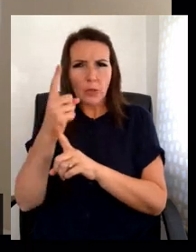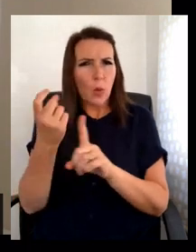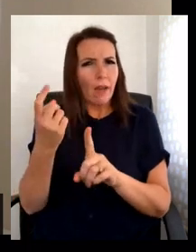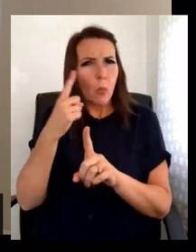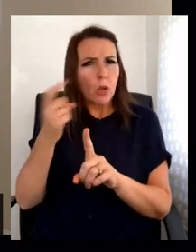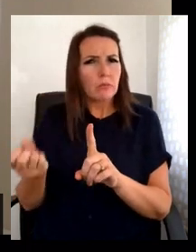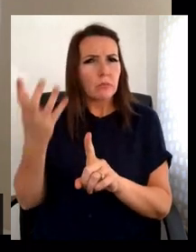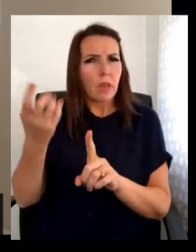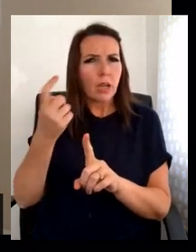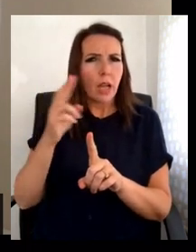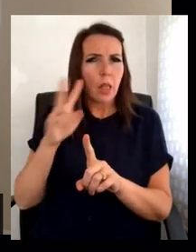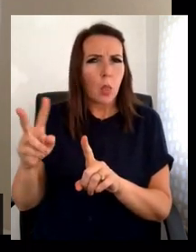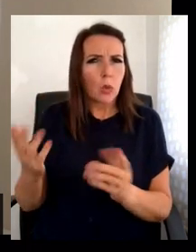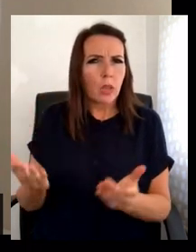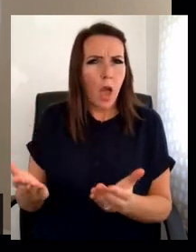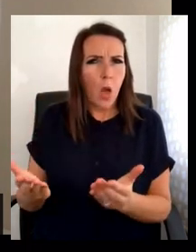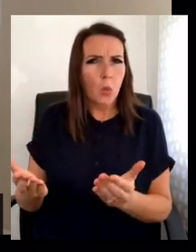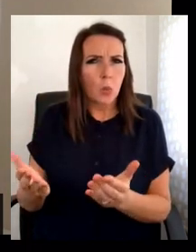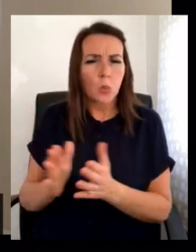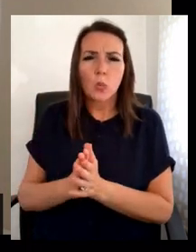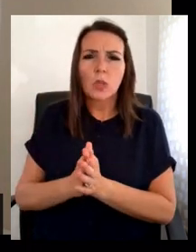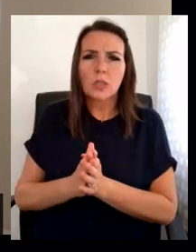Patrick Stewart.